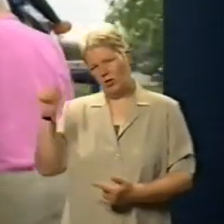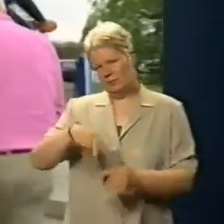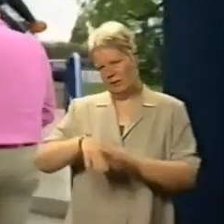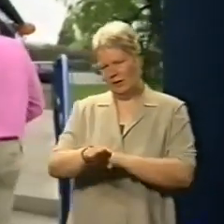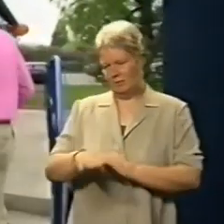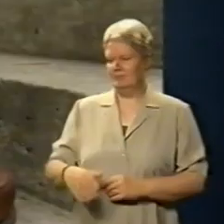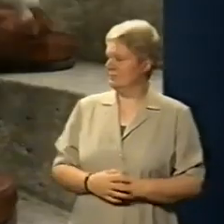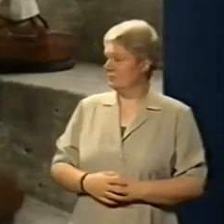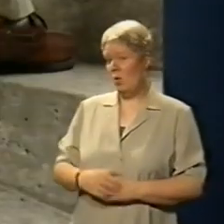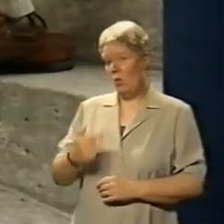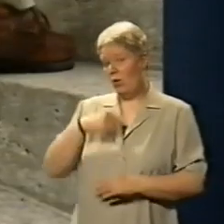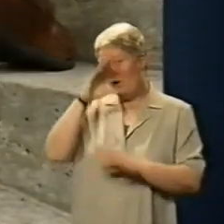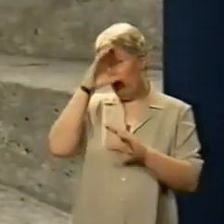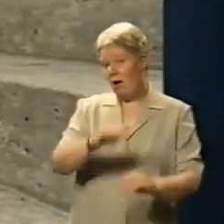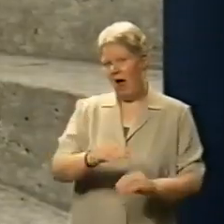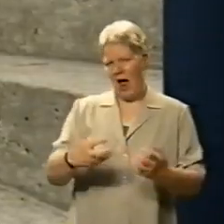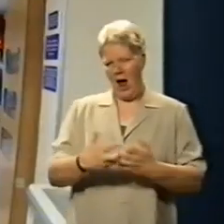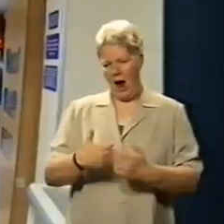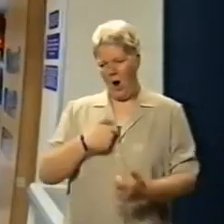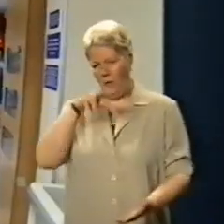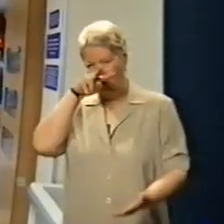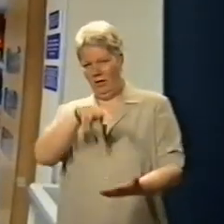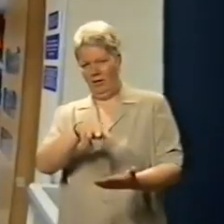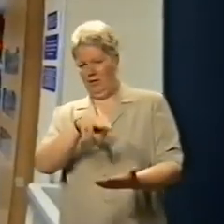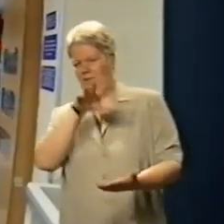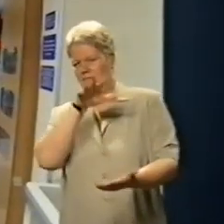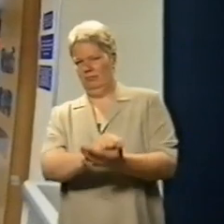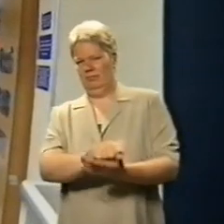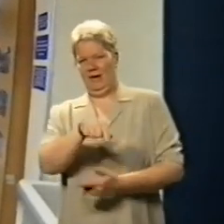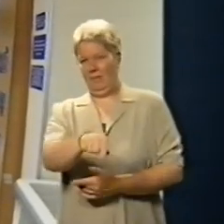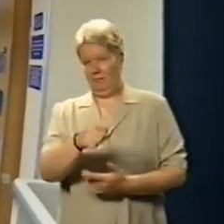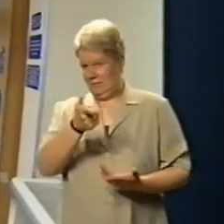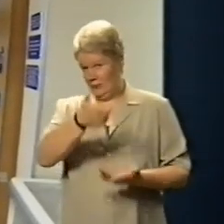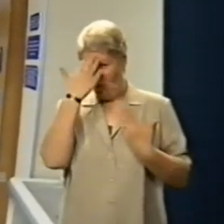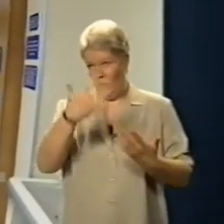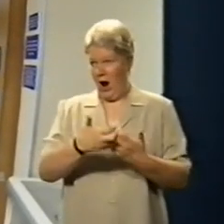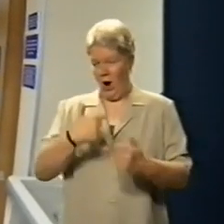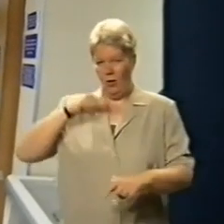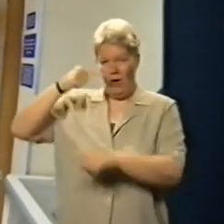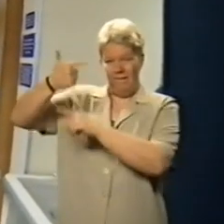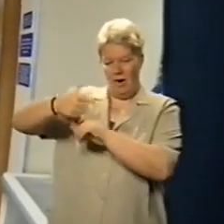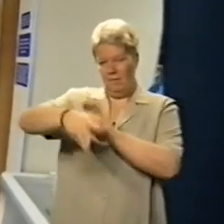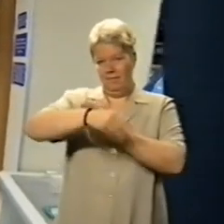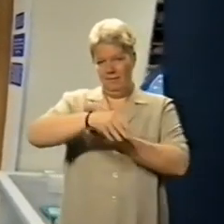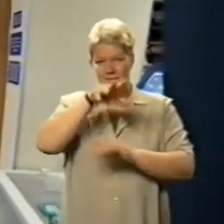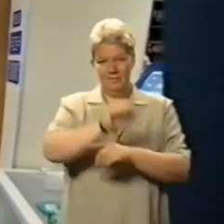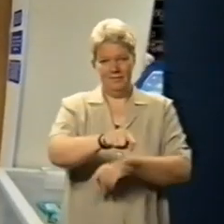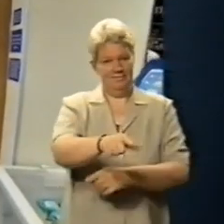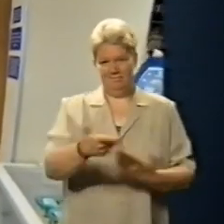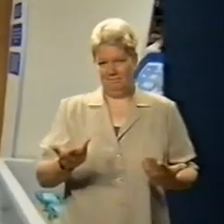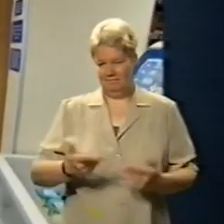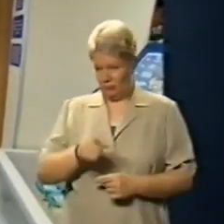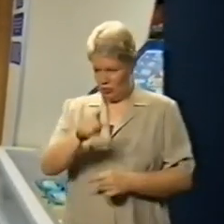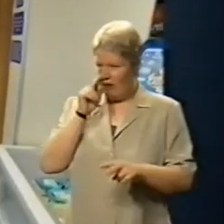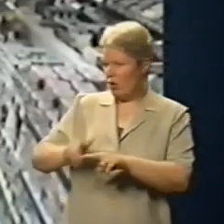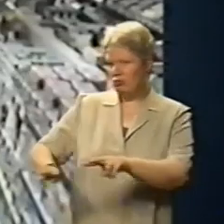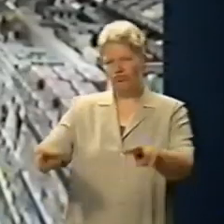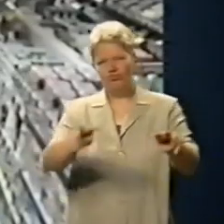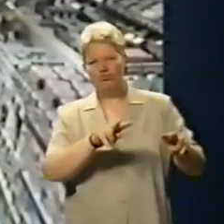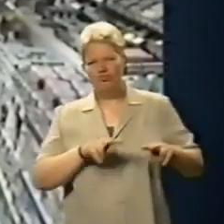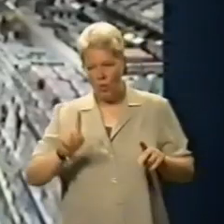What we don't tell Mick is how we plan to catch him out. OK, Mick, have a good look round now. Case the joint. What do you reckon?